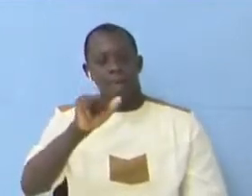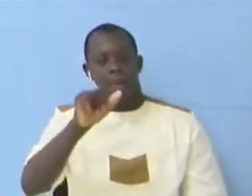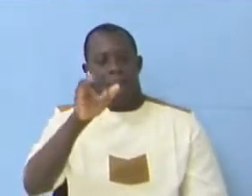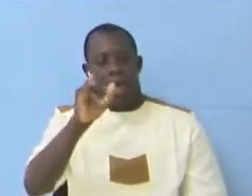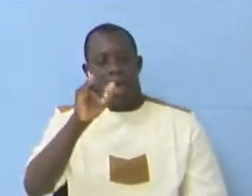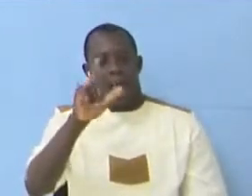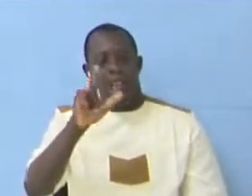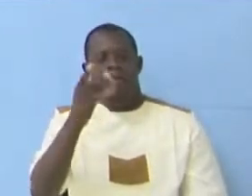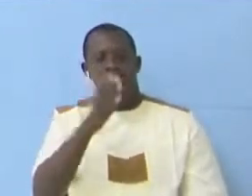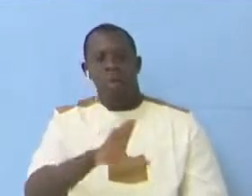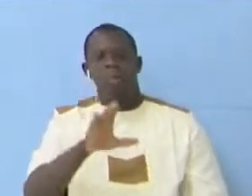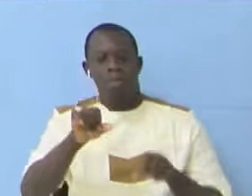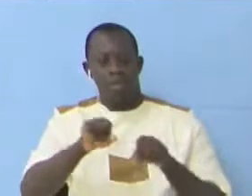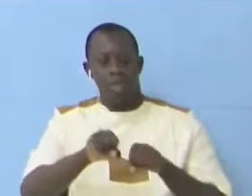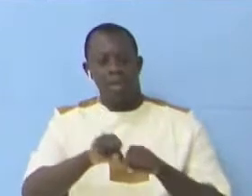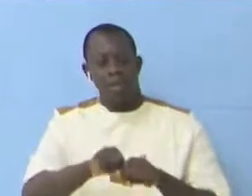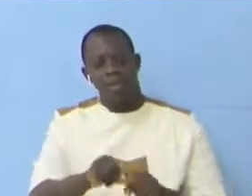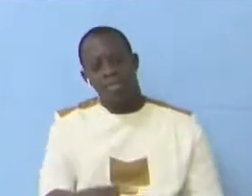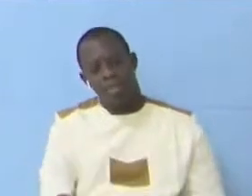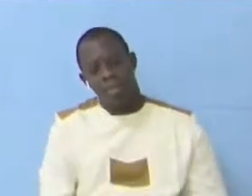Lakon, Senegalese.